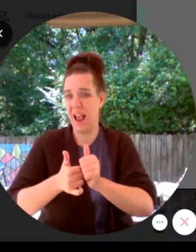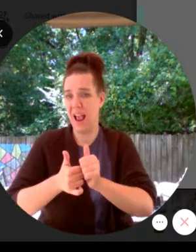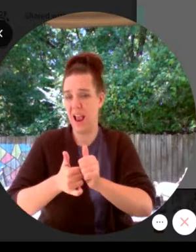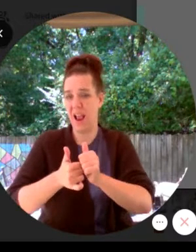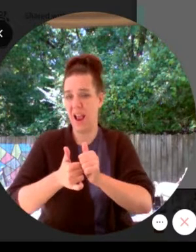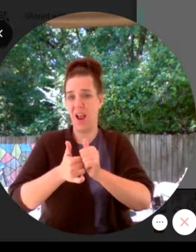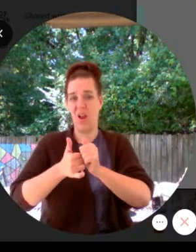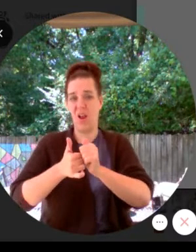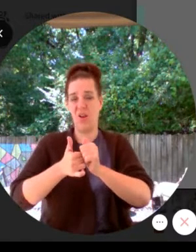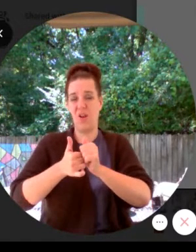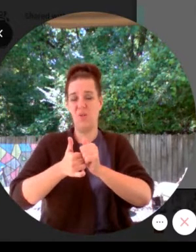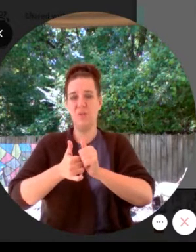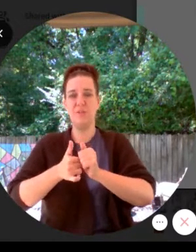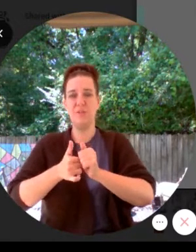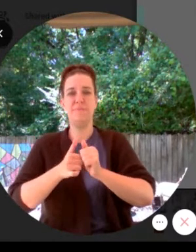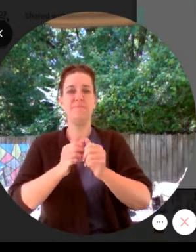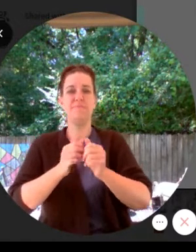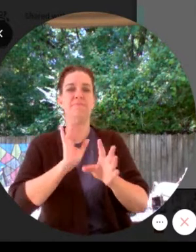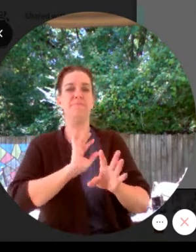old Bertrand blend.